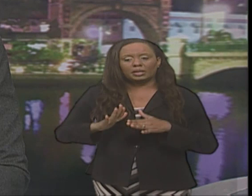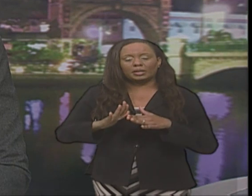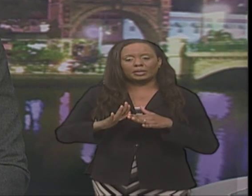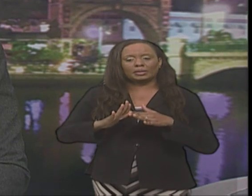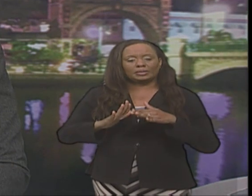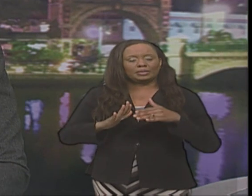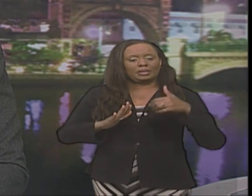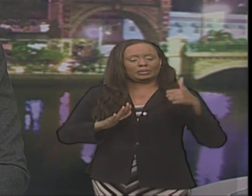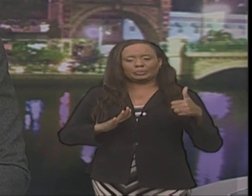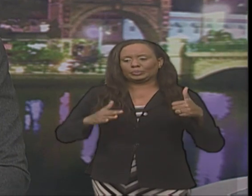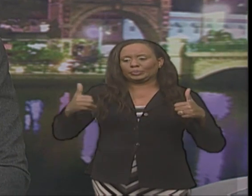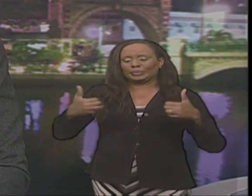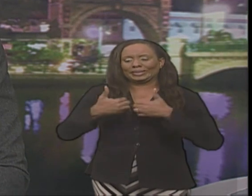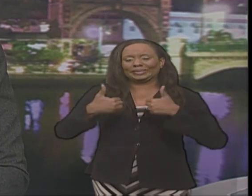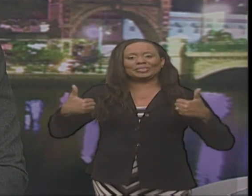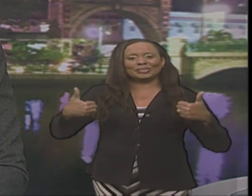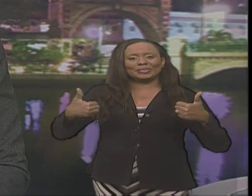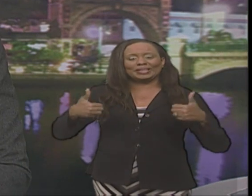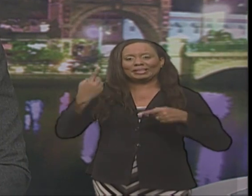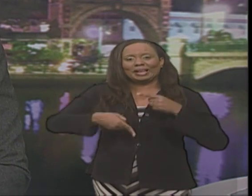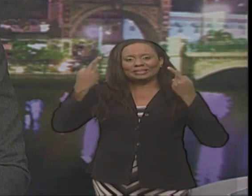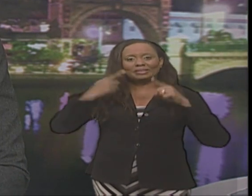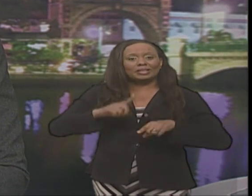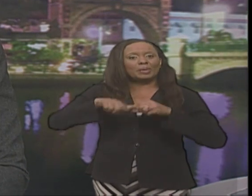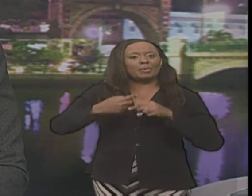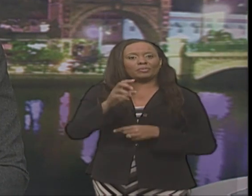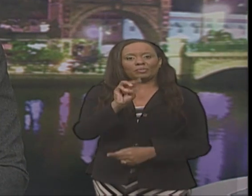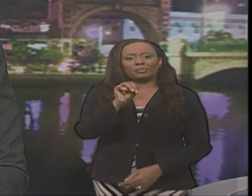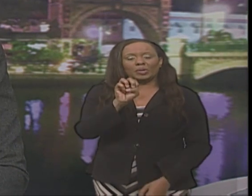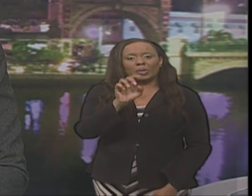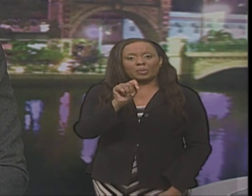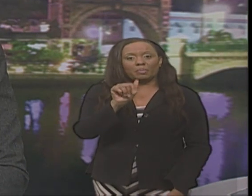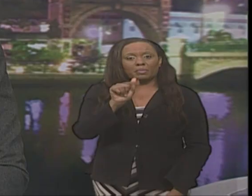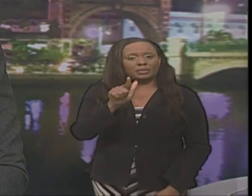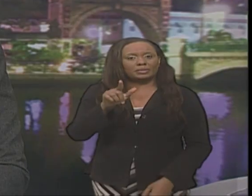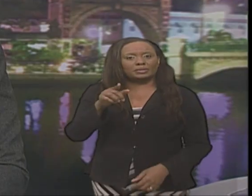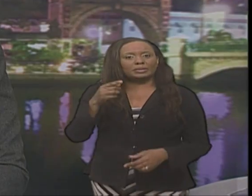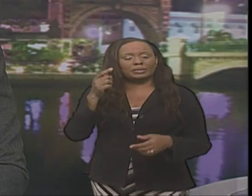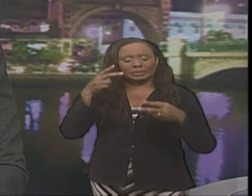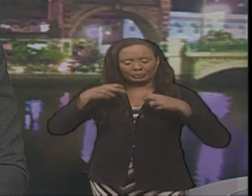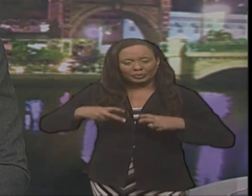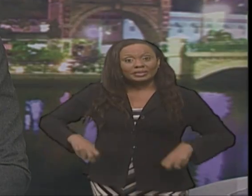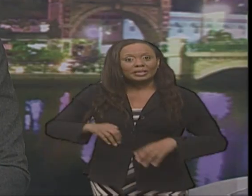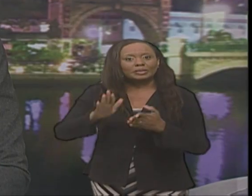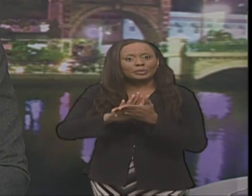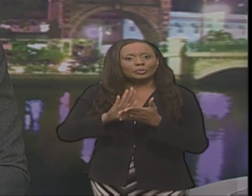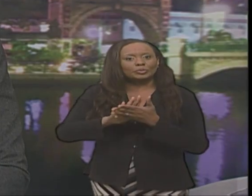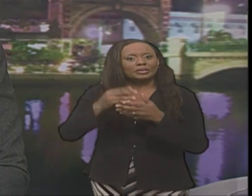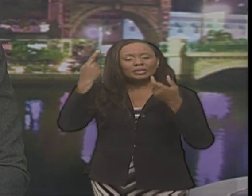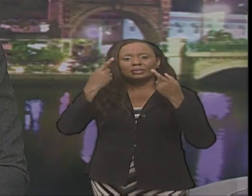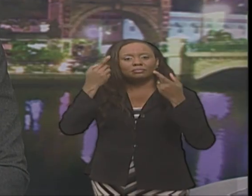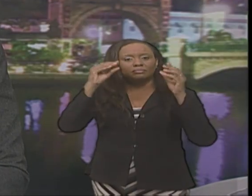split on the issue of metal detectors in schools. President of the Barbados Secondary Teachers Union, Marianne Redmond, tells